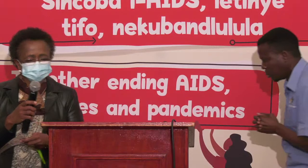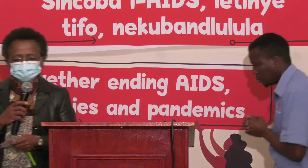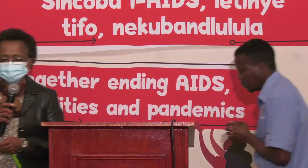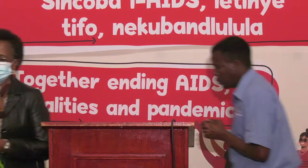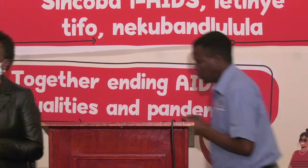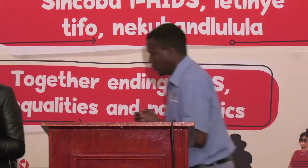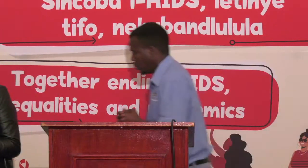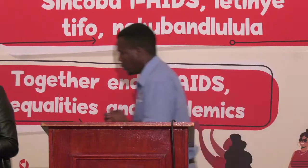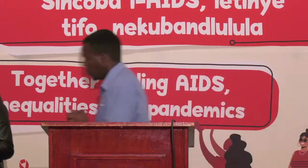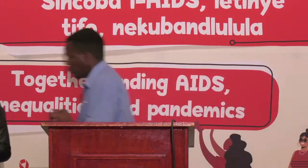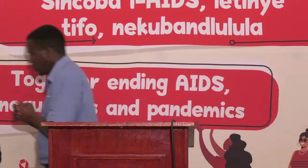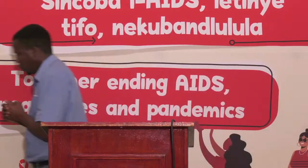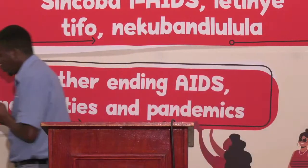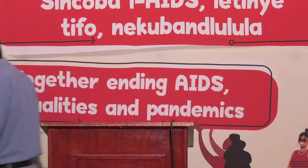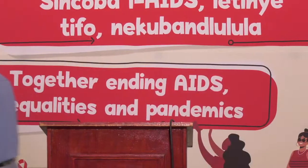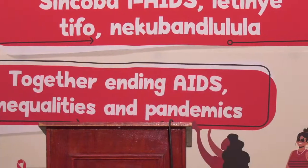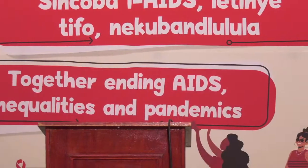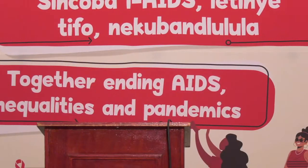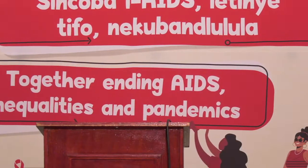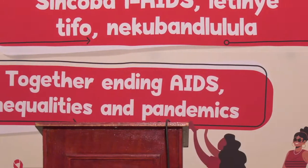Oh, okay.